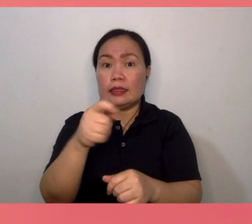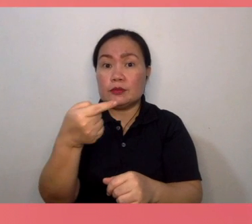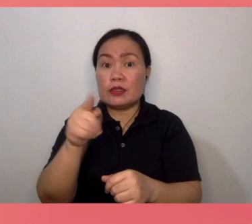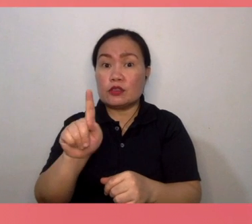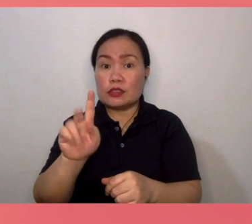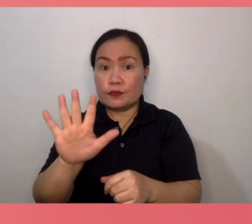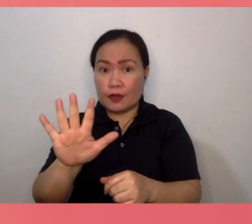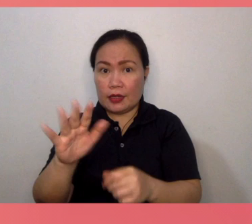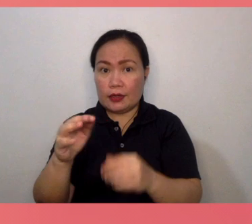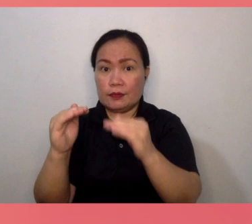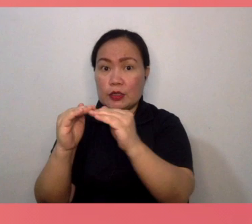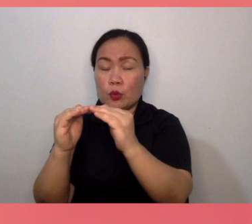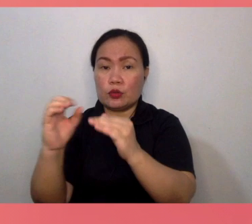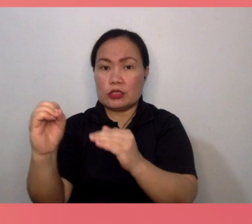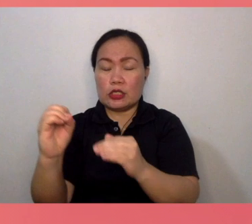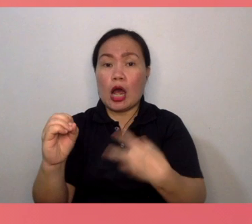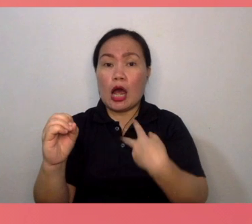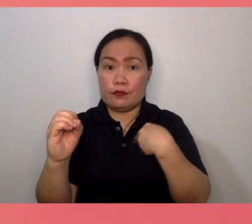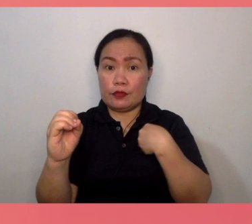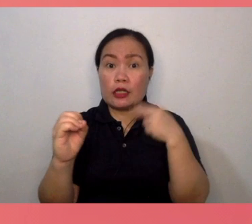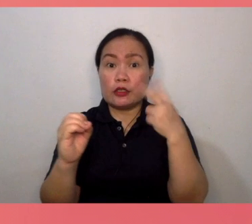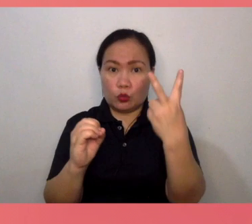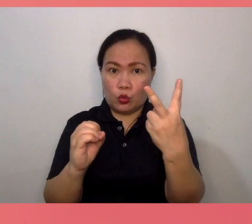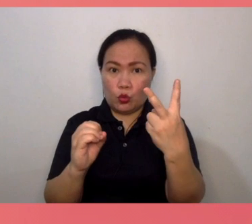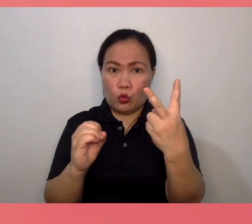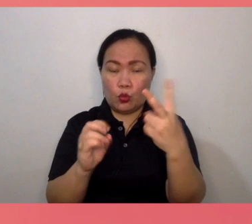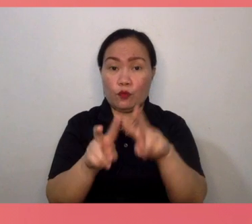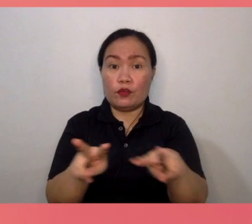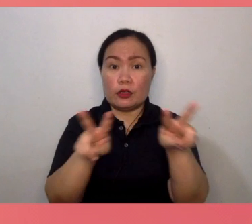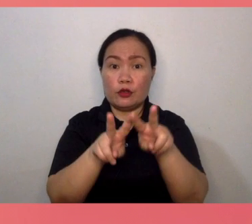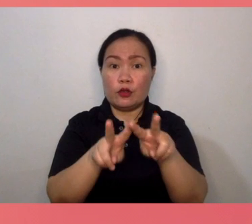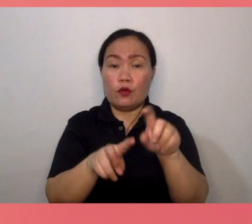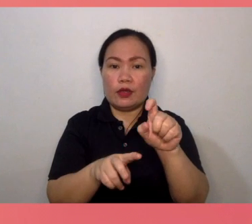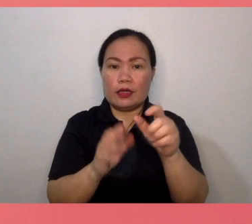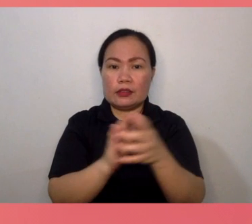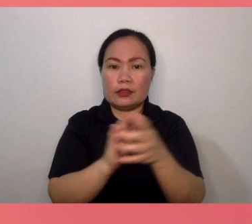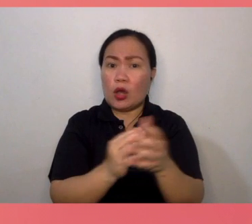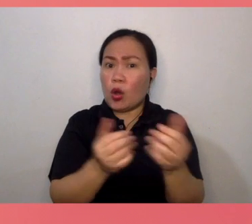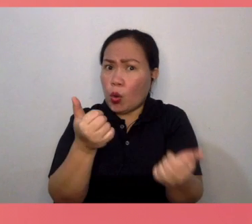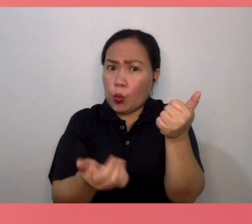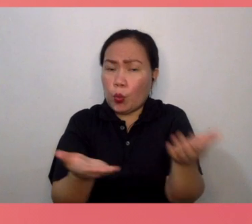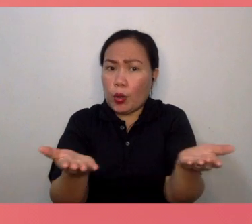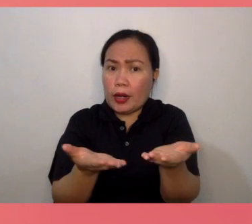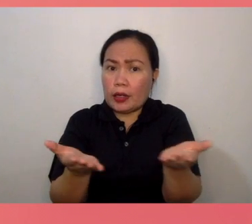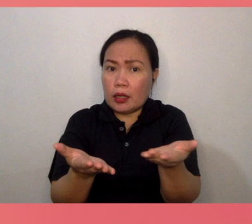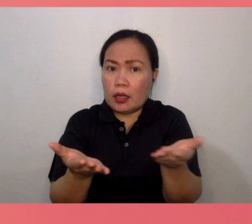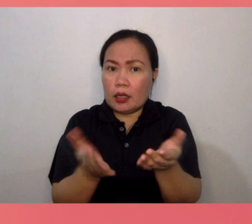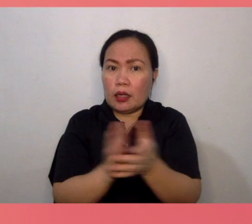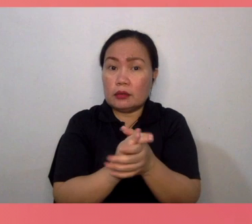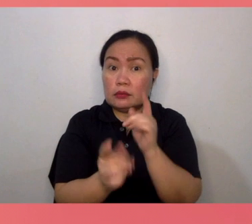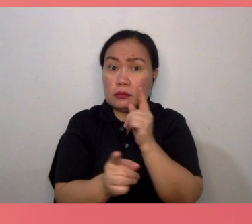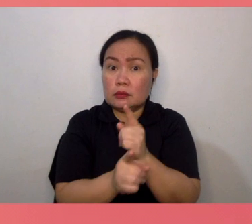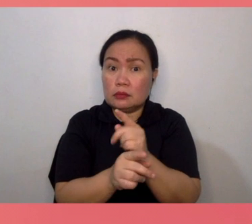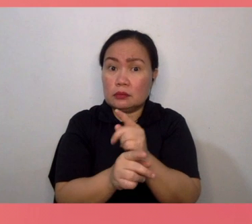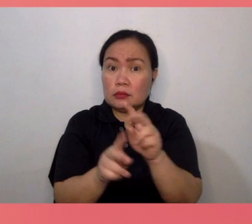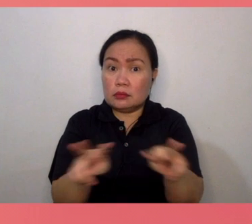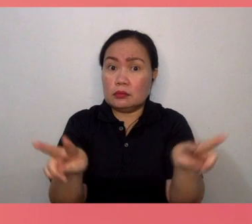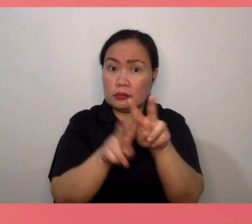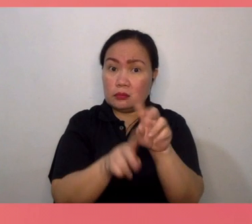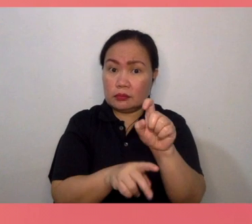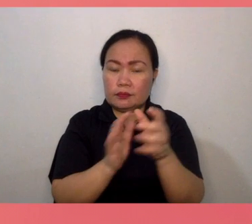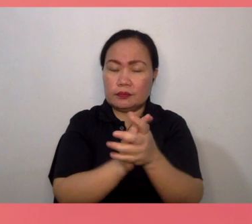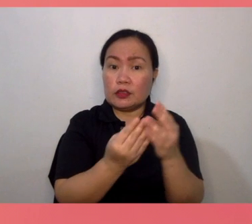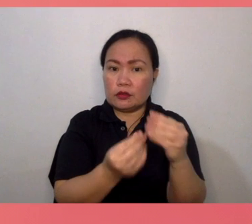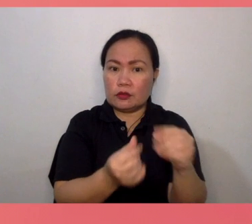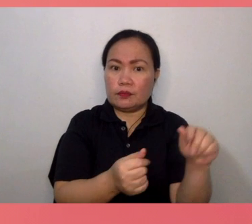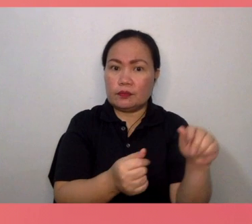is equal to 0. So, meron tayong dalawa. Okay? So, alin dito yung value ng x? So, isolve natin. So, we have x is